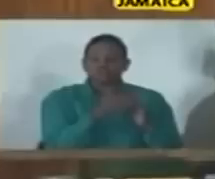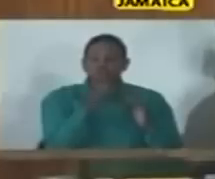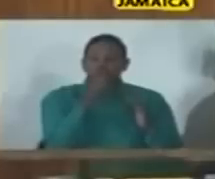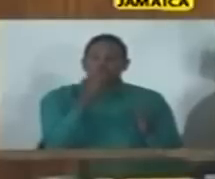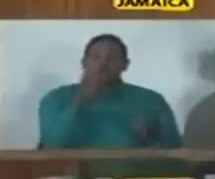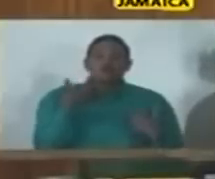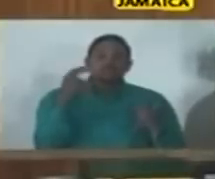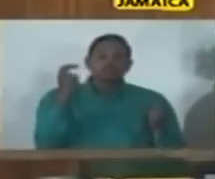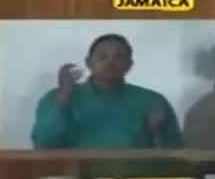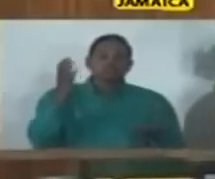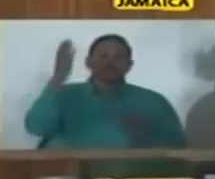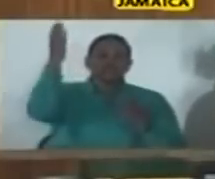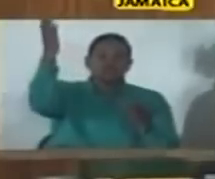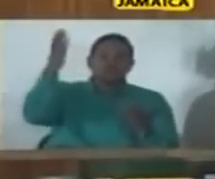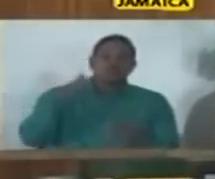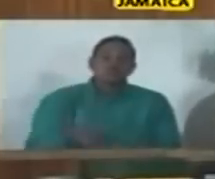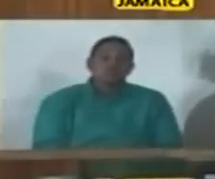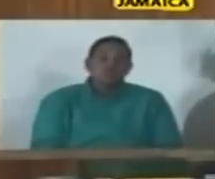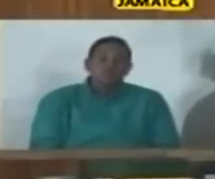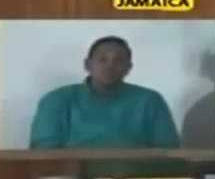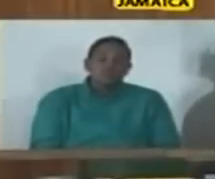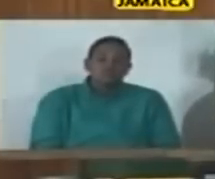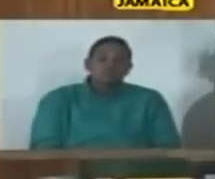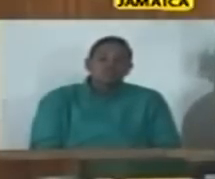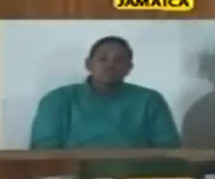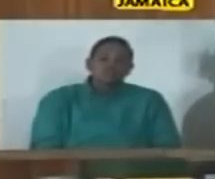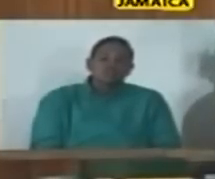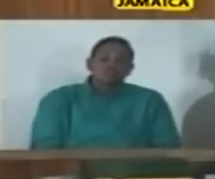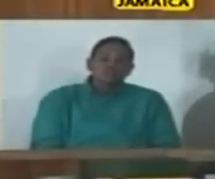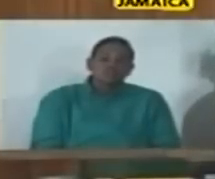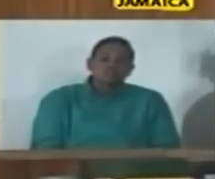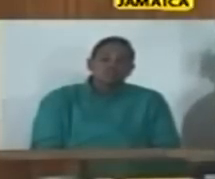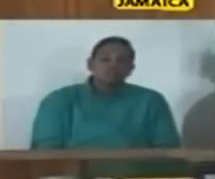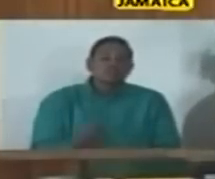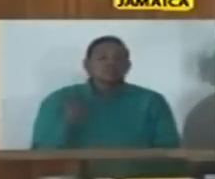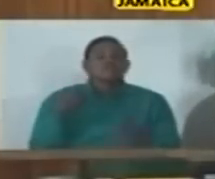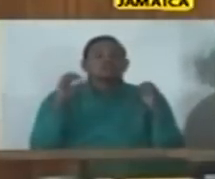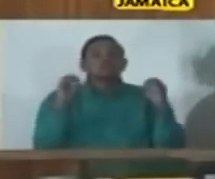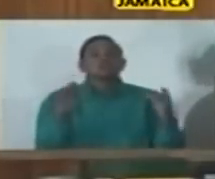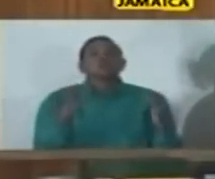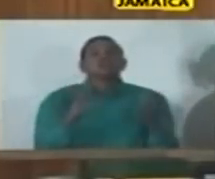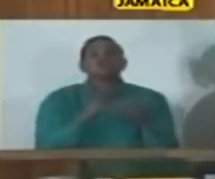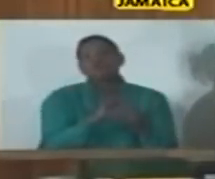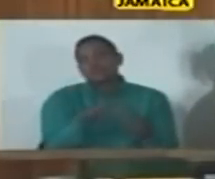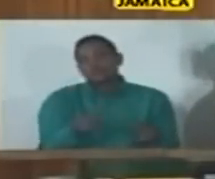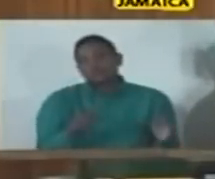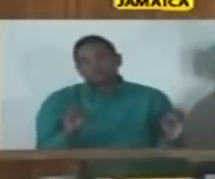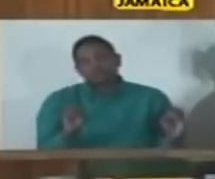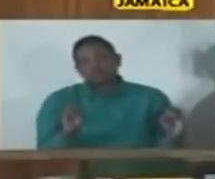has no place in this. Nothing about